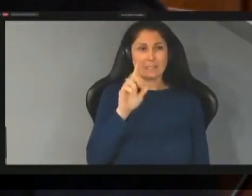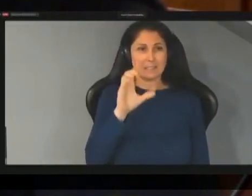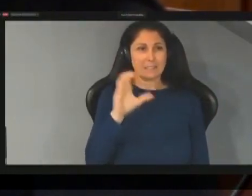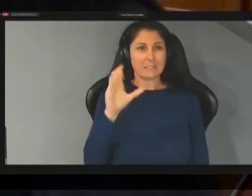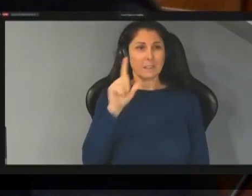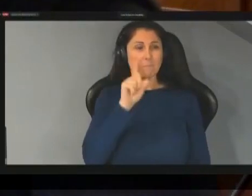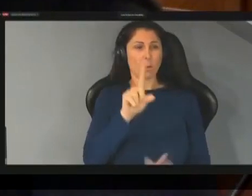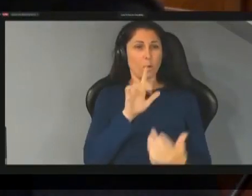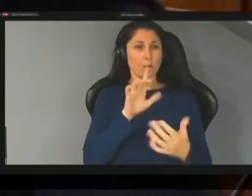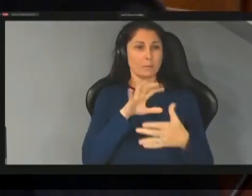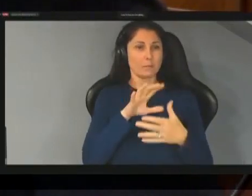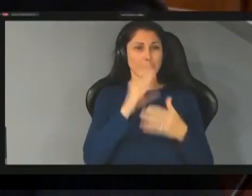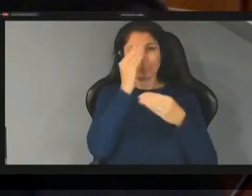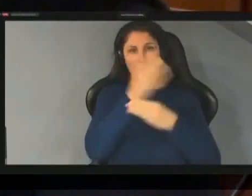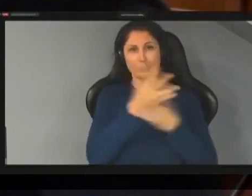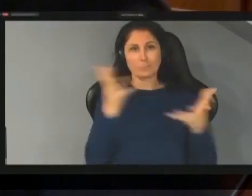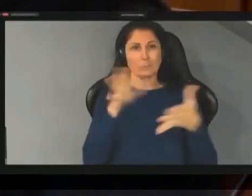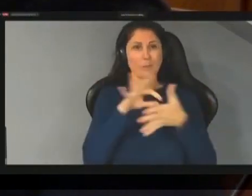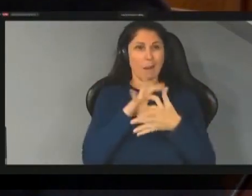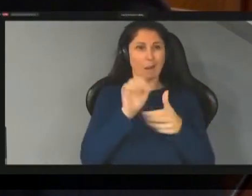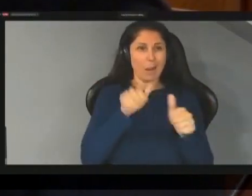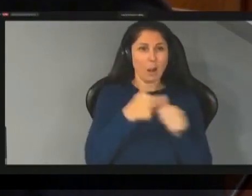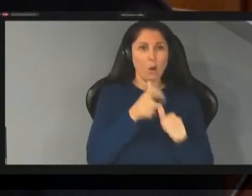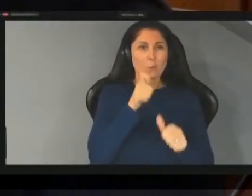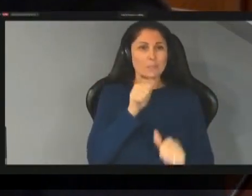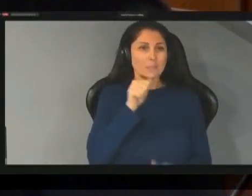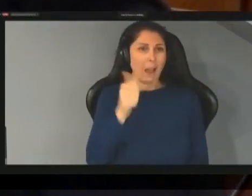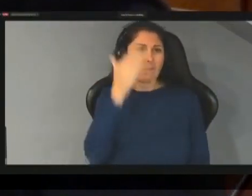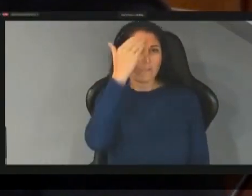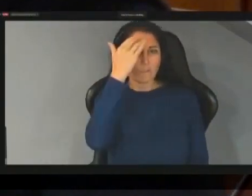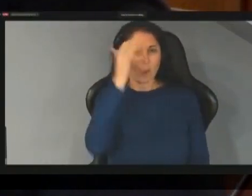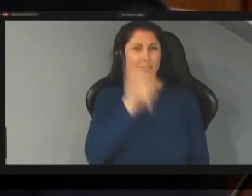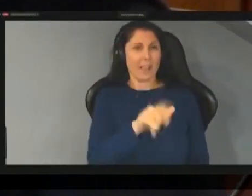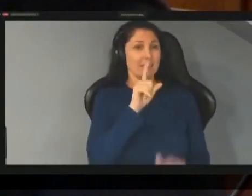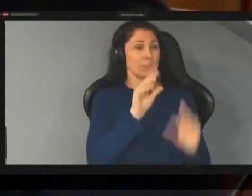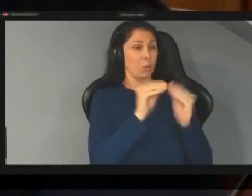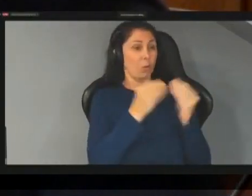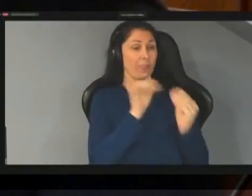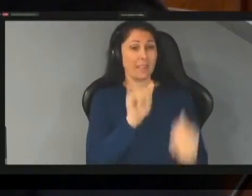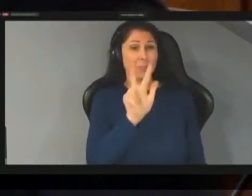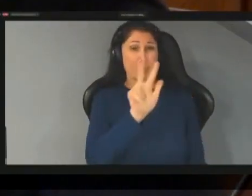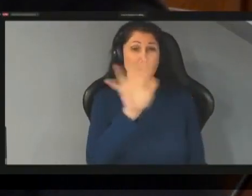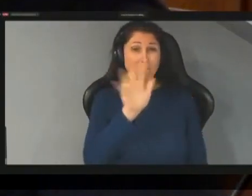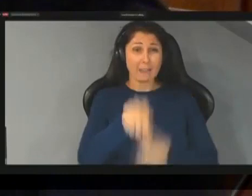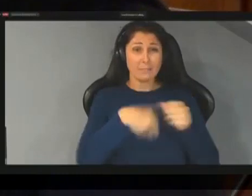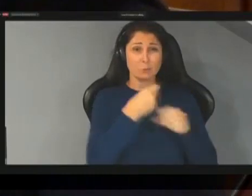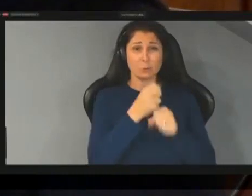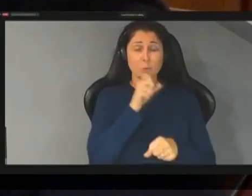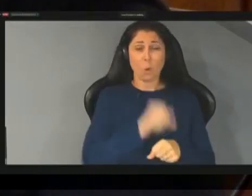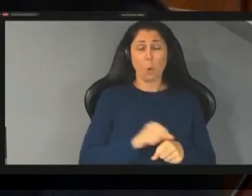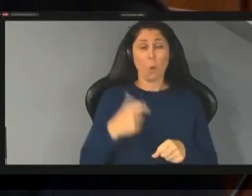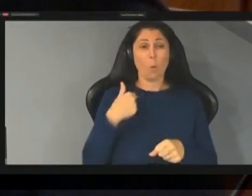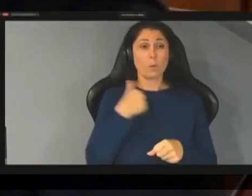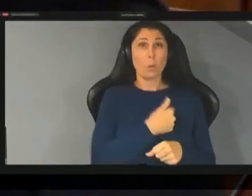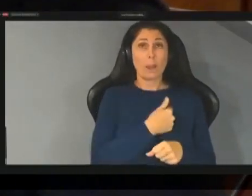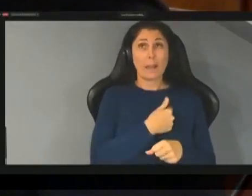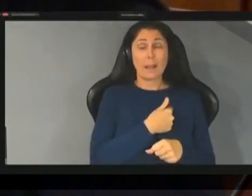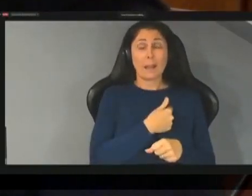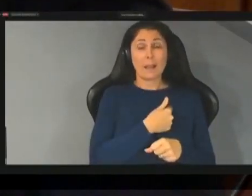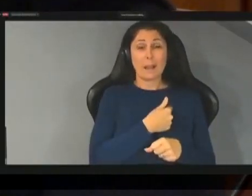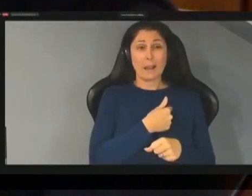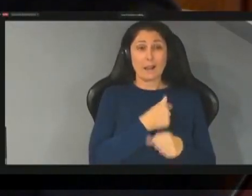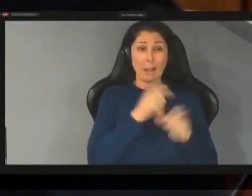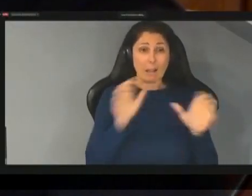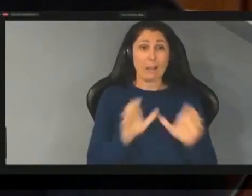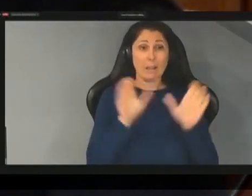context, for those of you who may not be familiar, is an organization that's 35 years old. We have long done the work